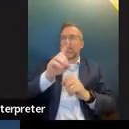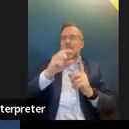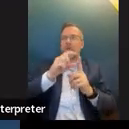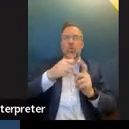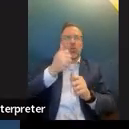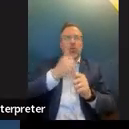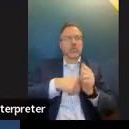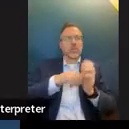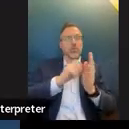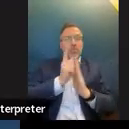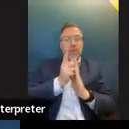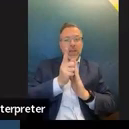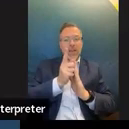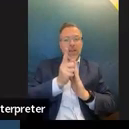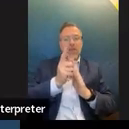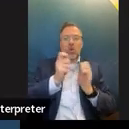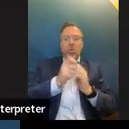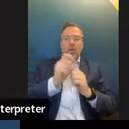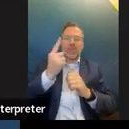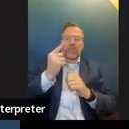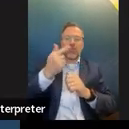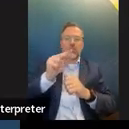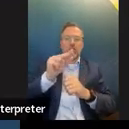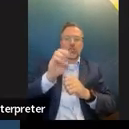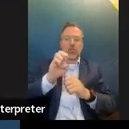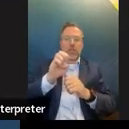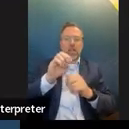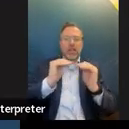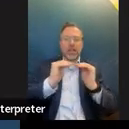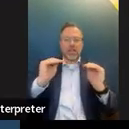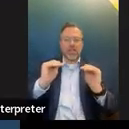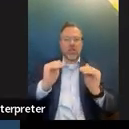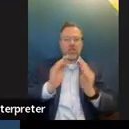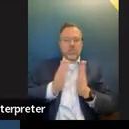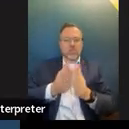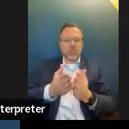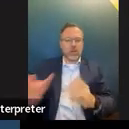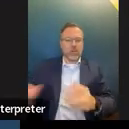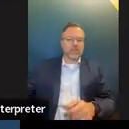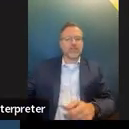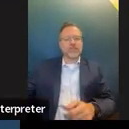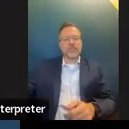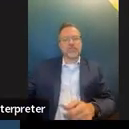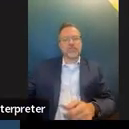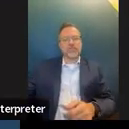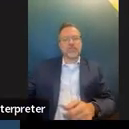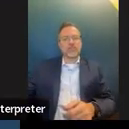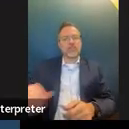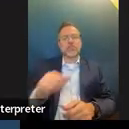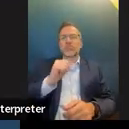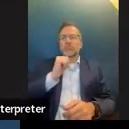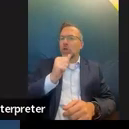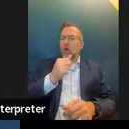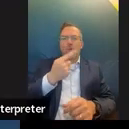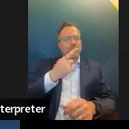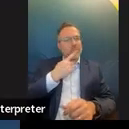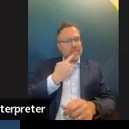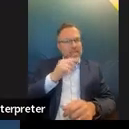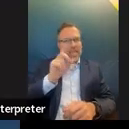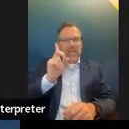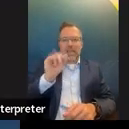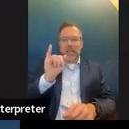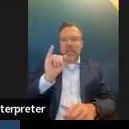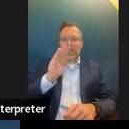with a first grade text, something like that. You're not going to reference the Dibbles or anything. You're just going to pull that